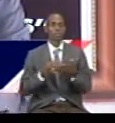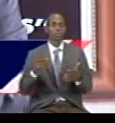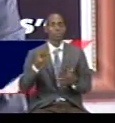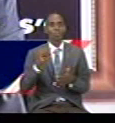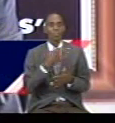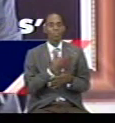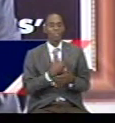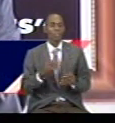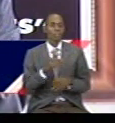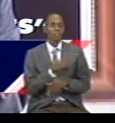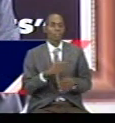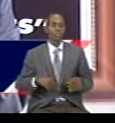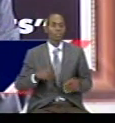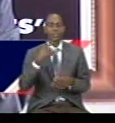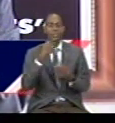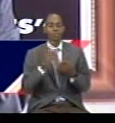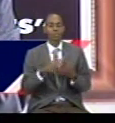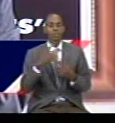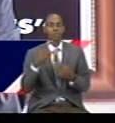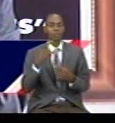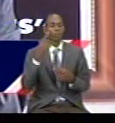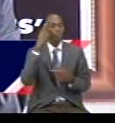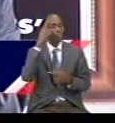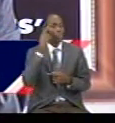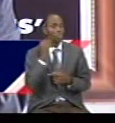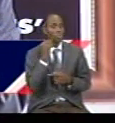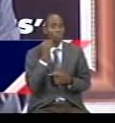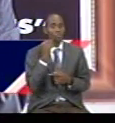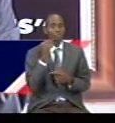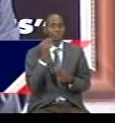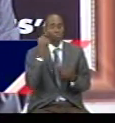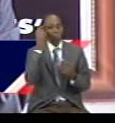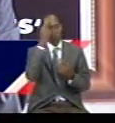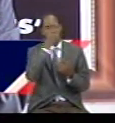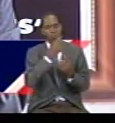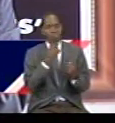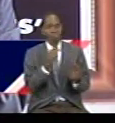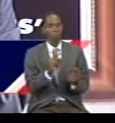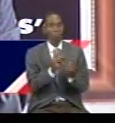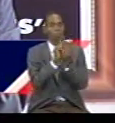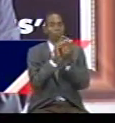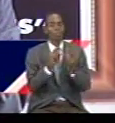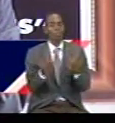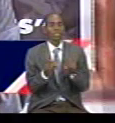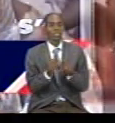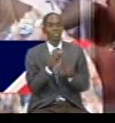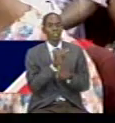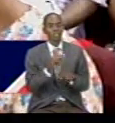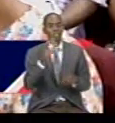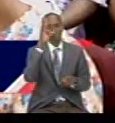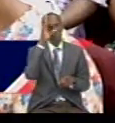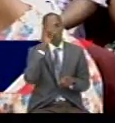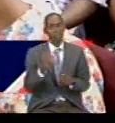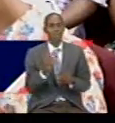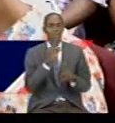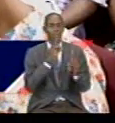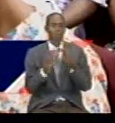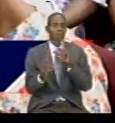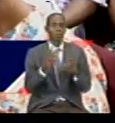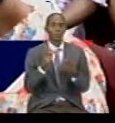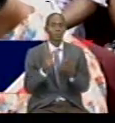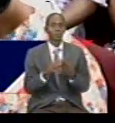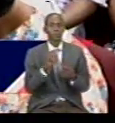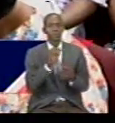spake unto Moses face to face as a man speaketh